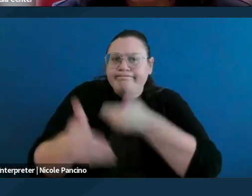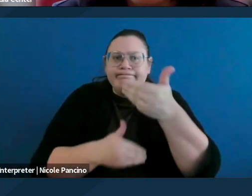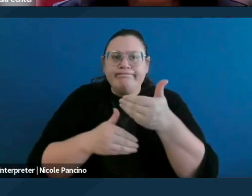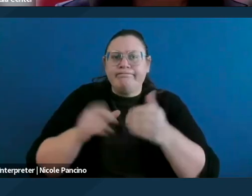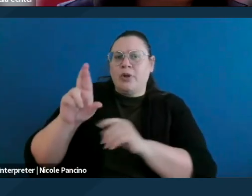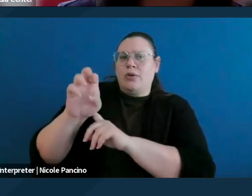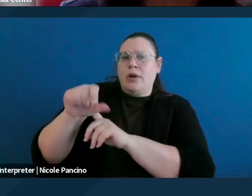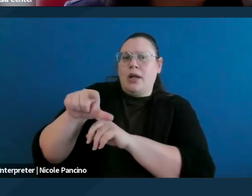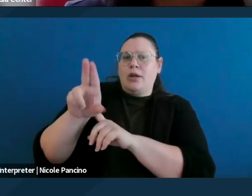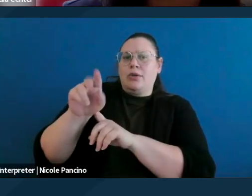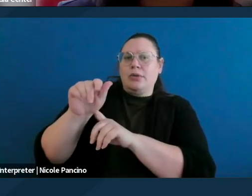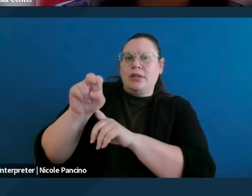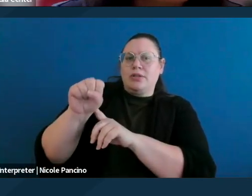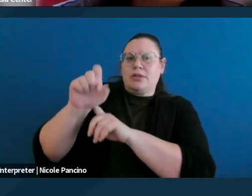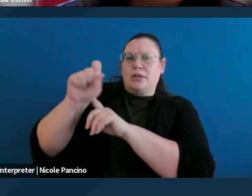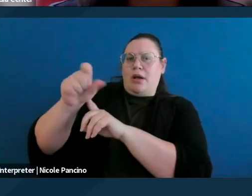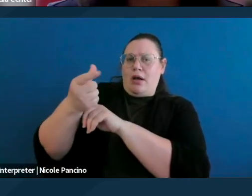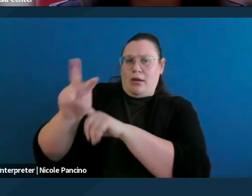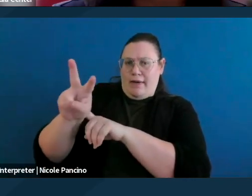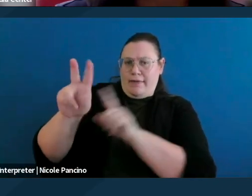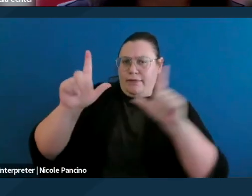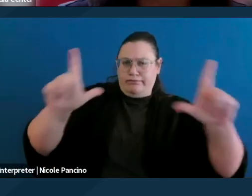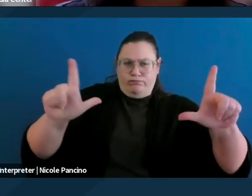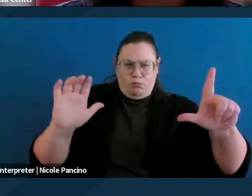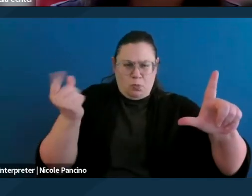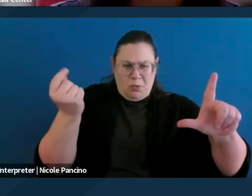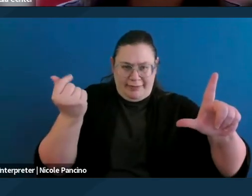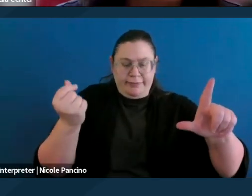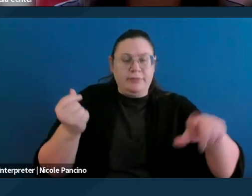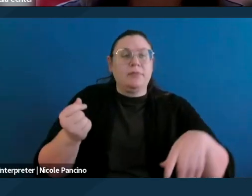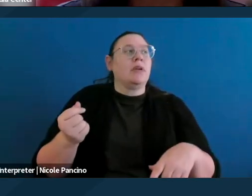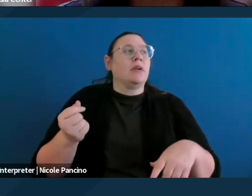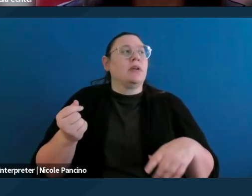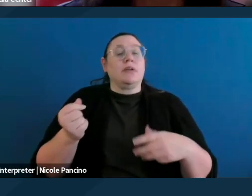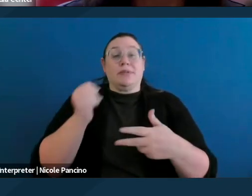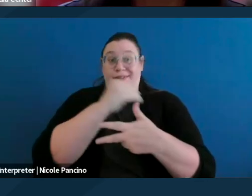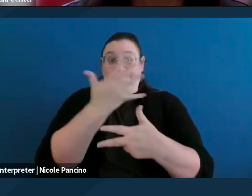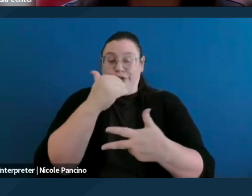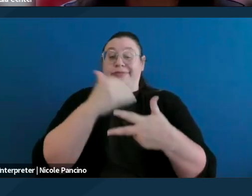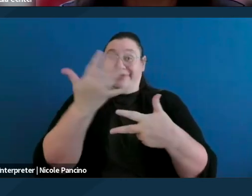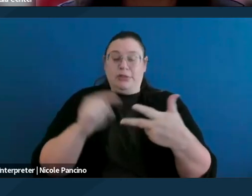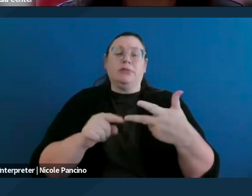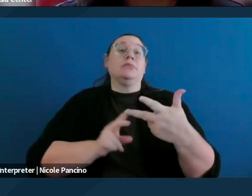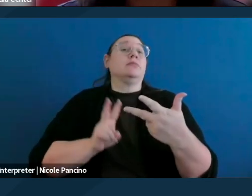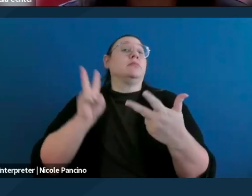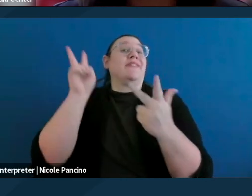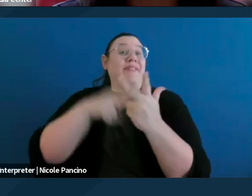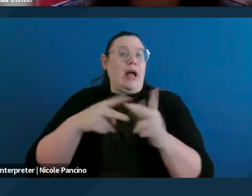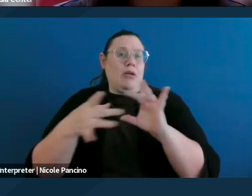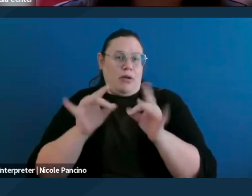regulations.gov portal works. So the third step of opposing these changes is to file your comment